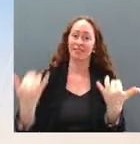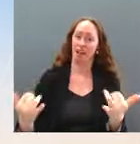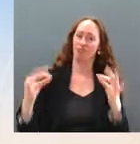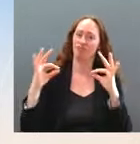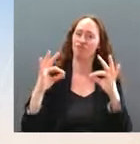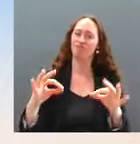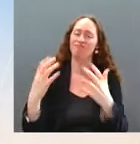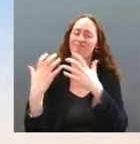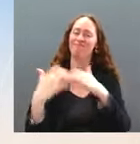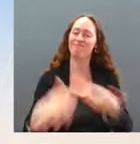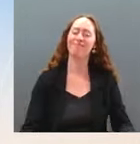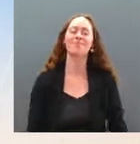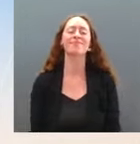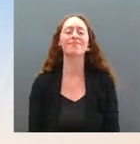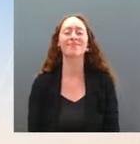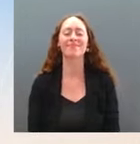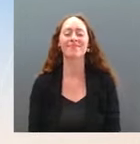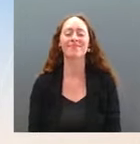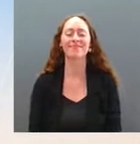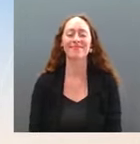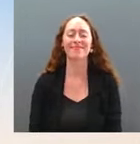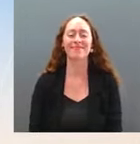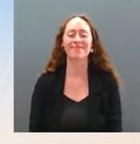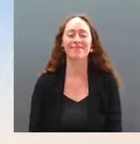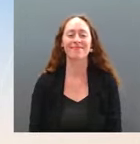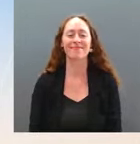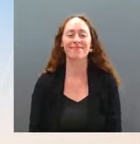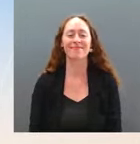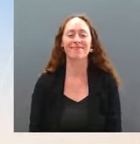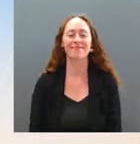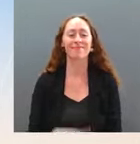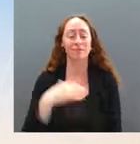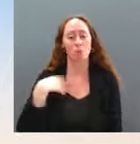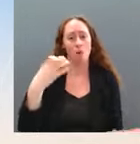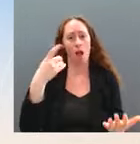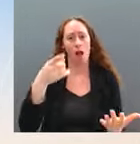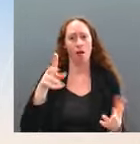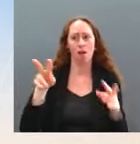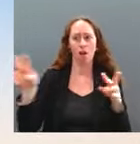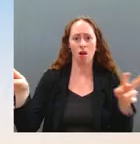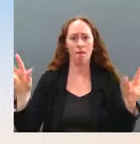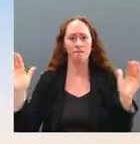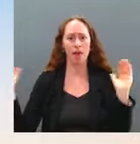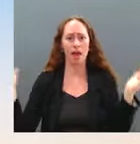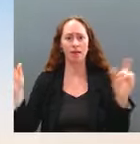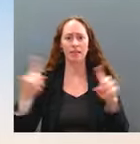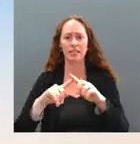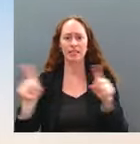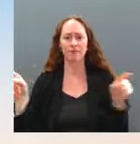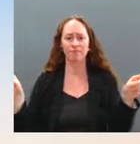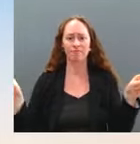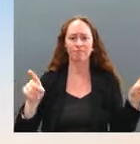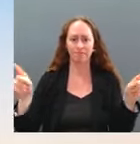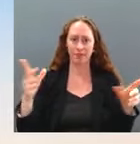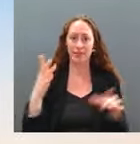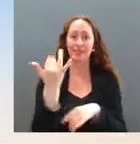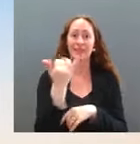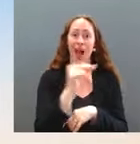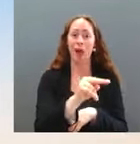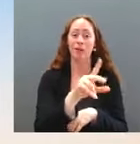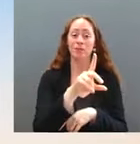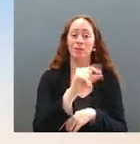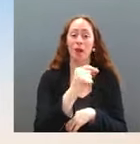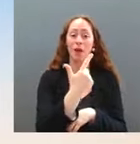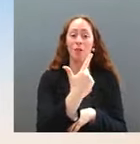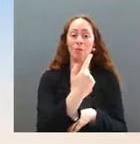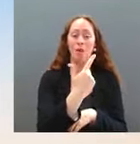you can see in here, the comparison between January of 2021 and March now that we are in of 2022, over